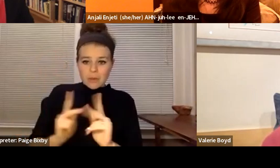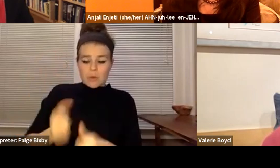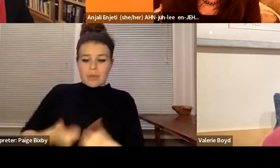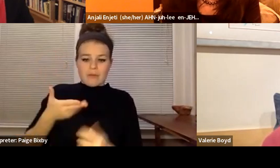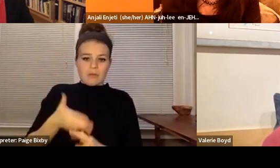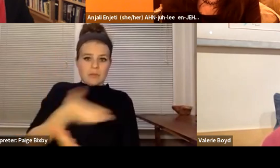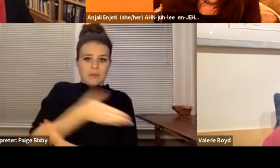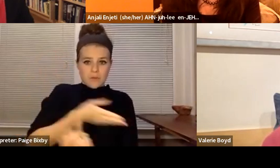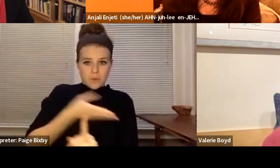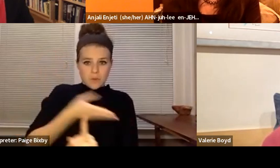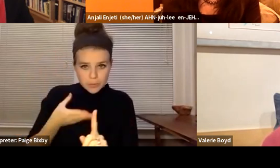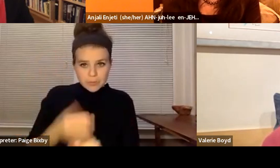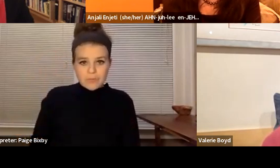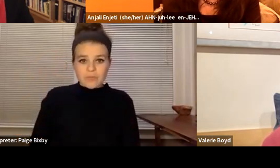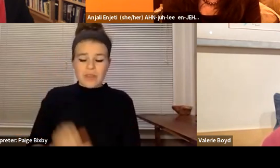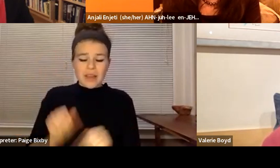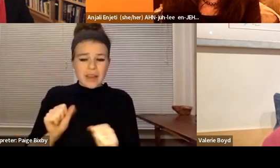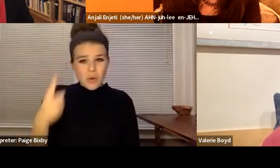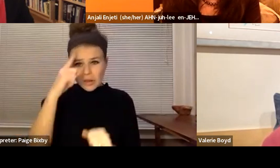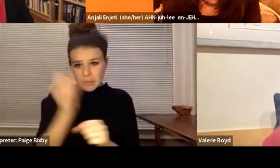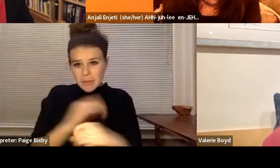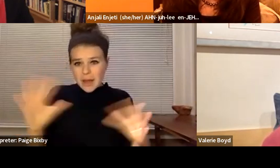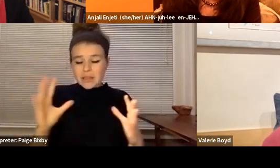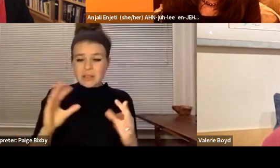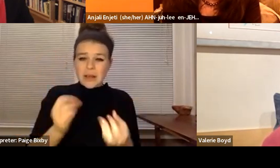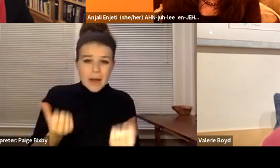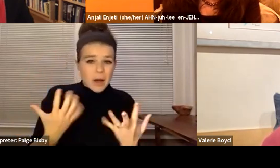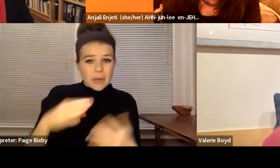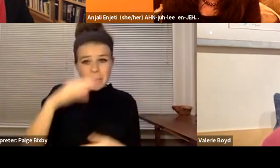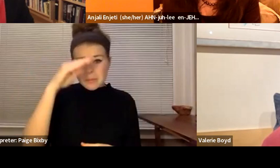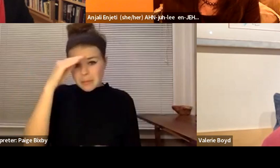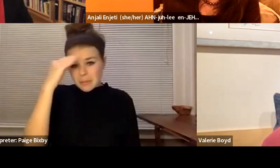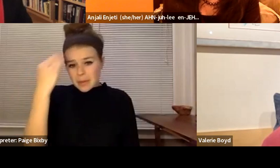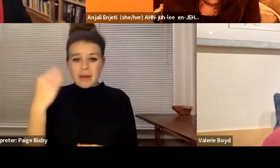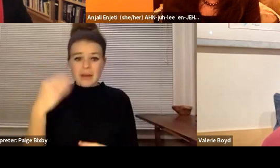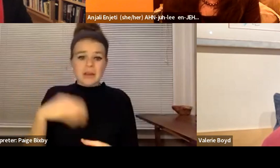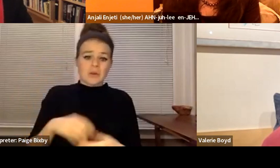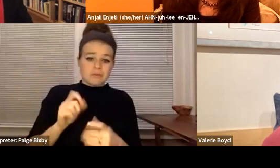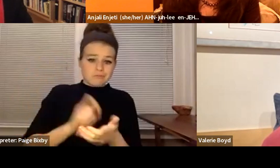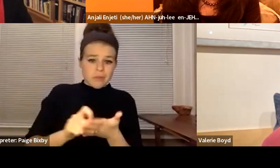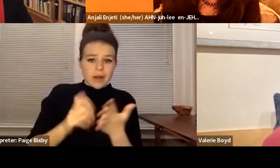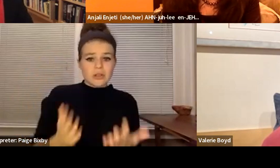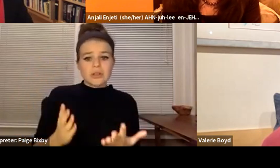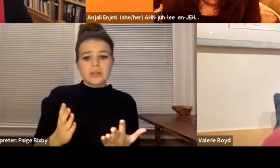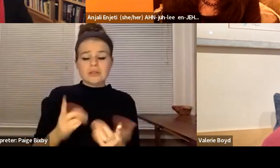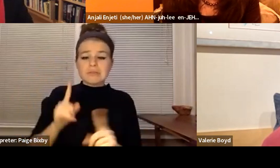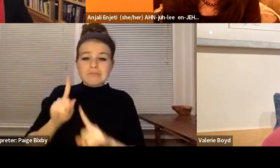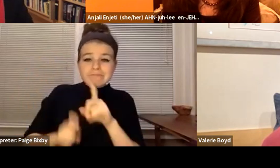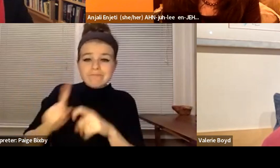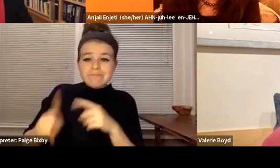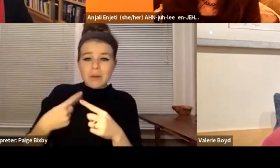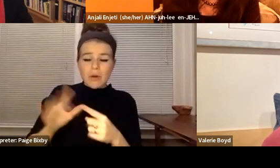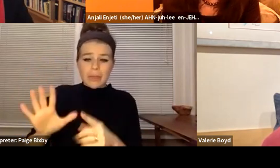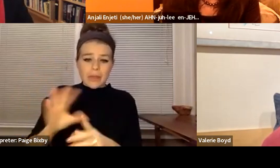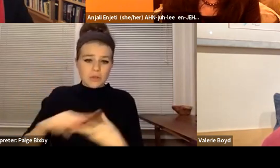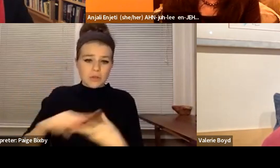I can only imagine the number of Black and Native writers querying agents and editors with their Southern stories, or for that matter, the number